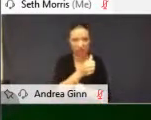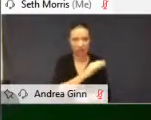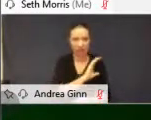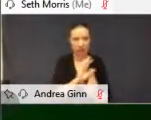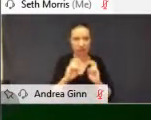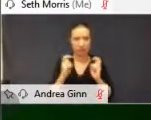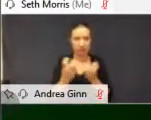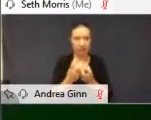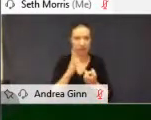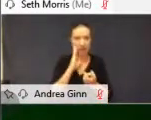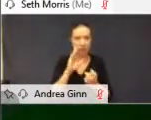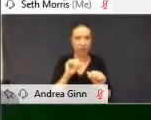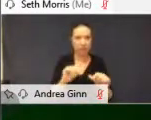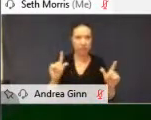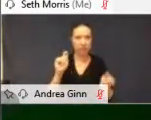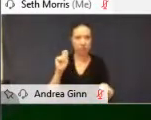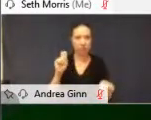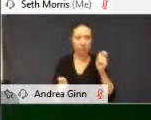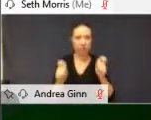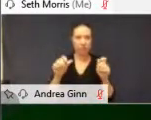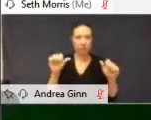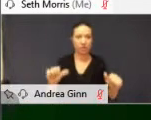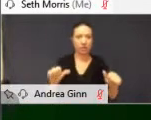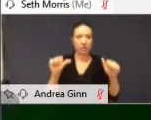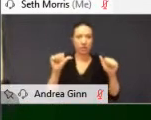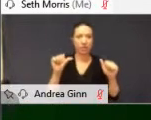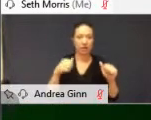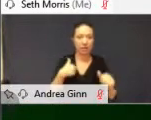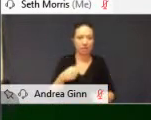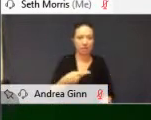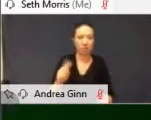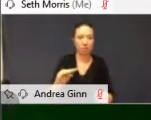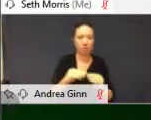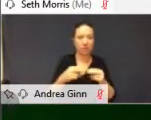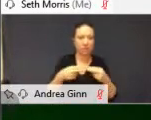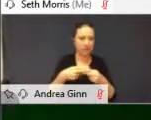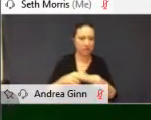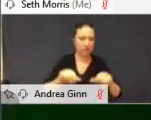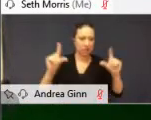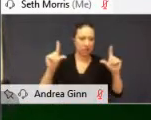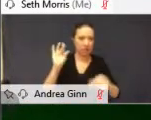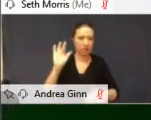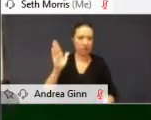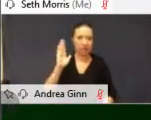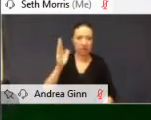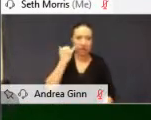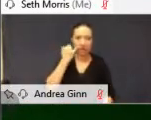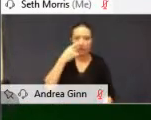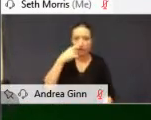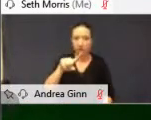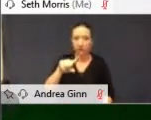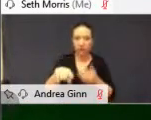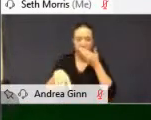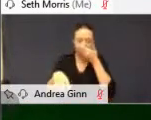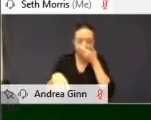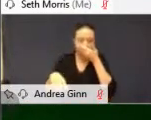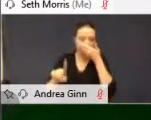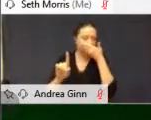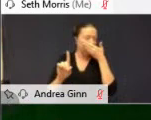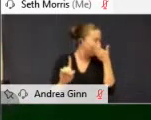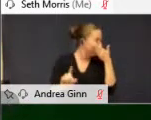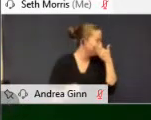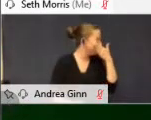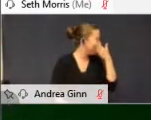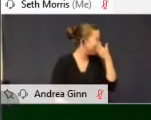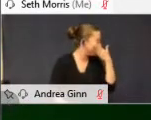the presentation with a few additional slides, if that's okay. Yes, go ahead. Thank you. So just bear with me